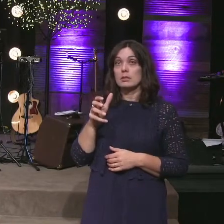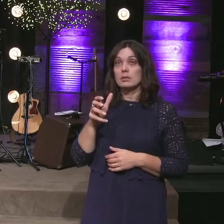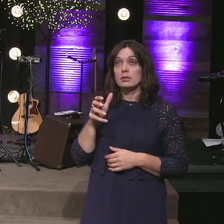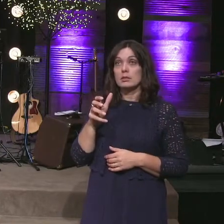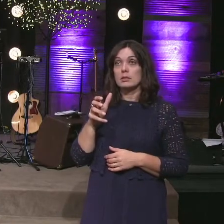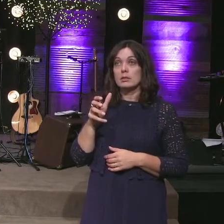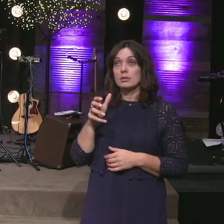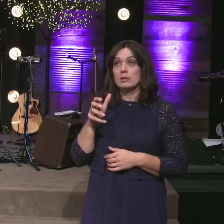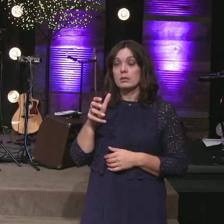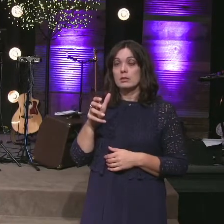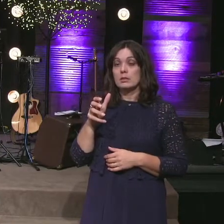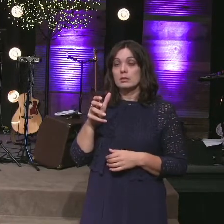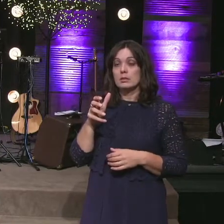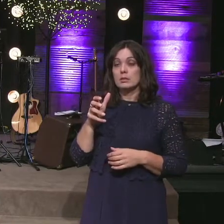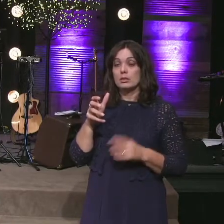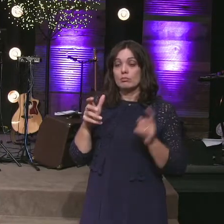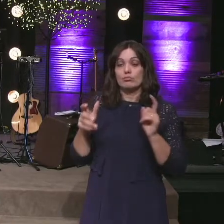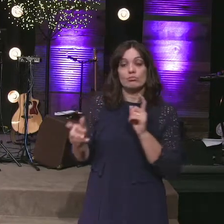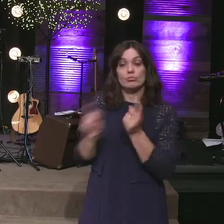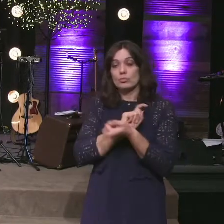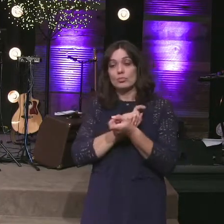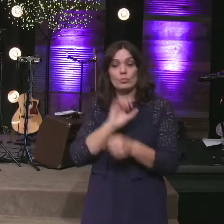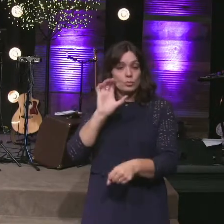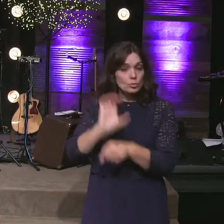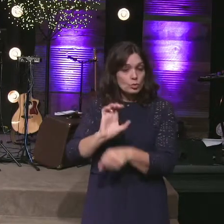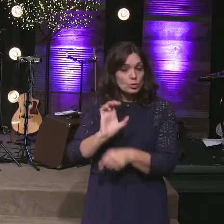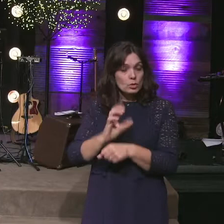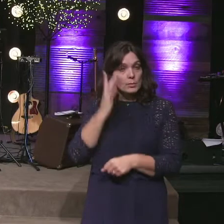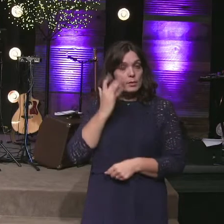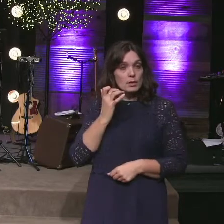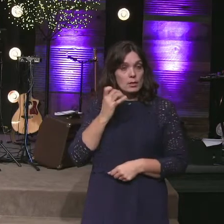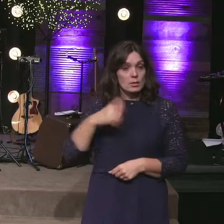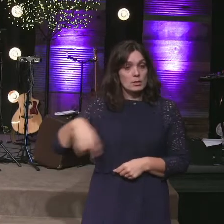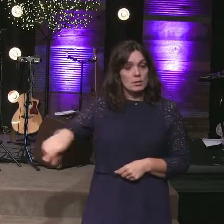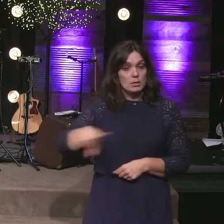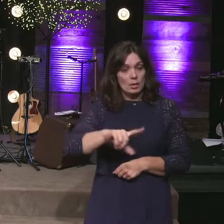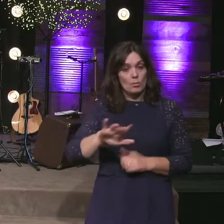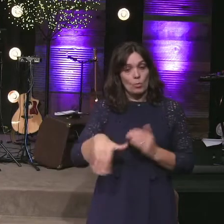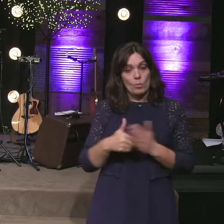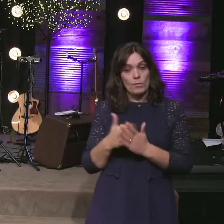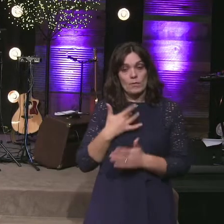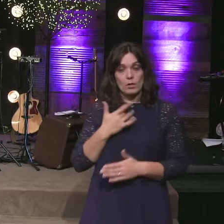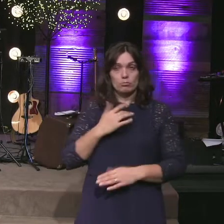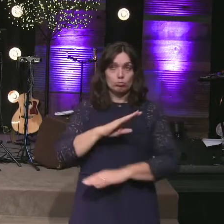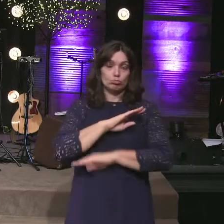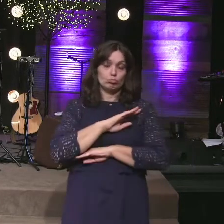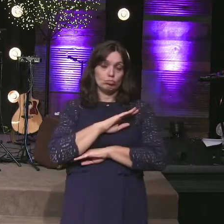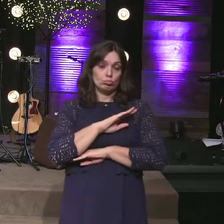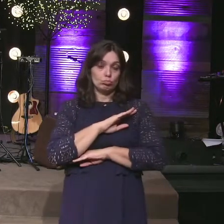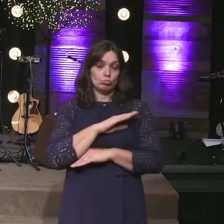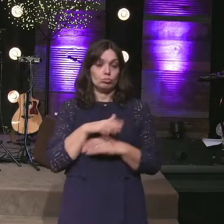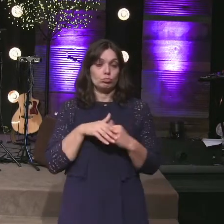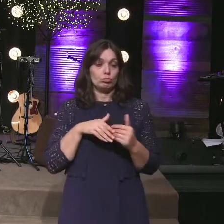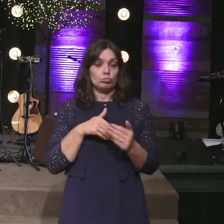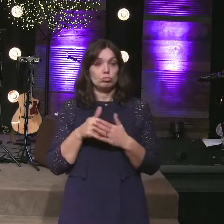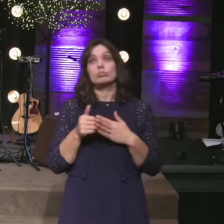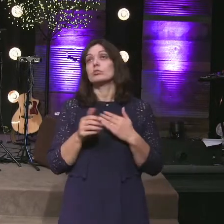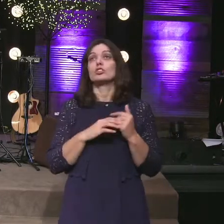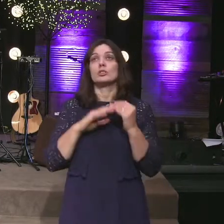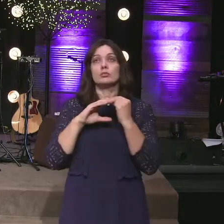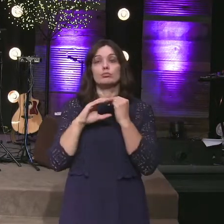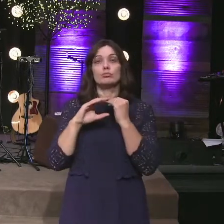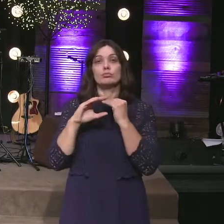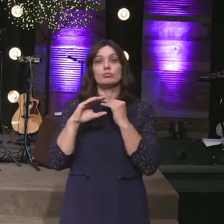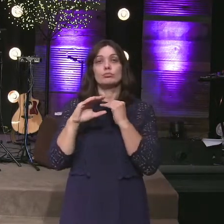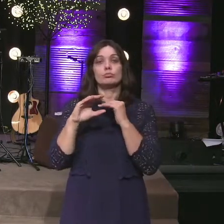up because we were all content and comfortable. We were going to just stay and